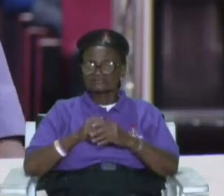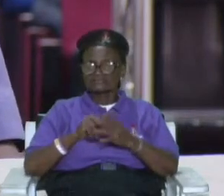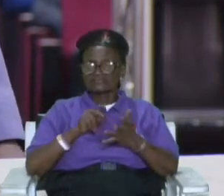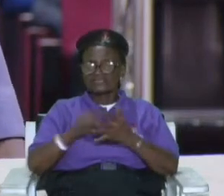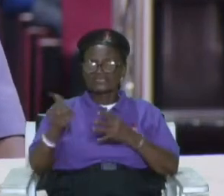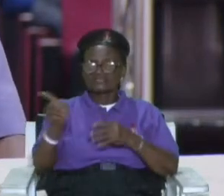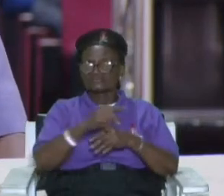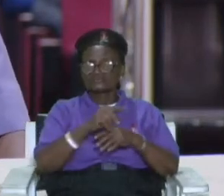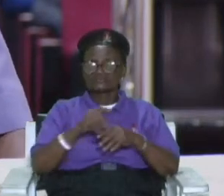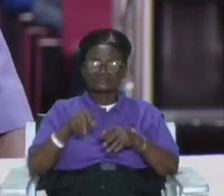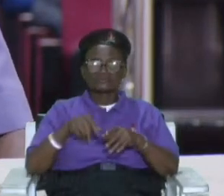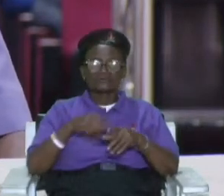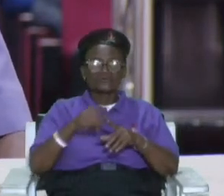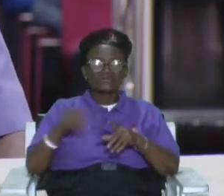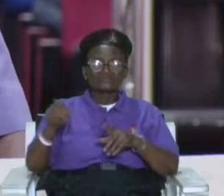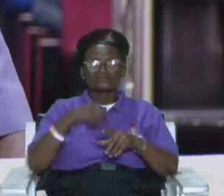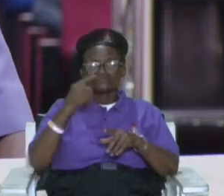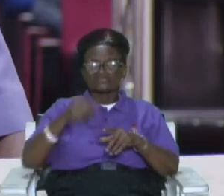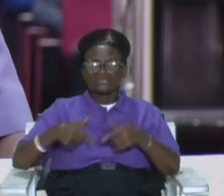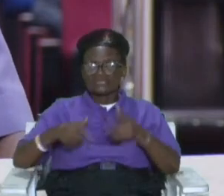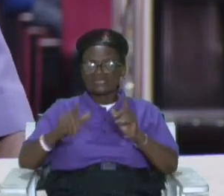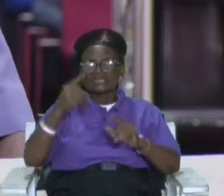When you say, let the fire fall,